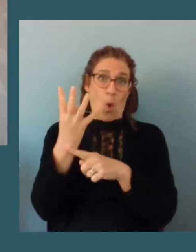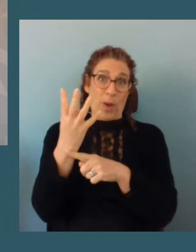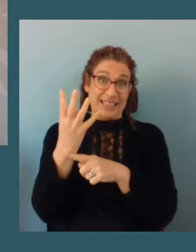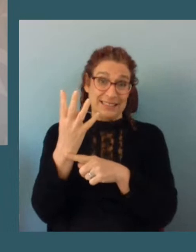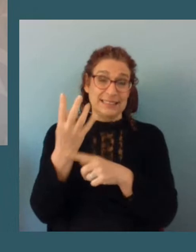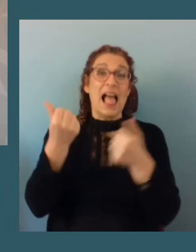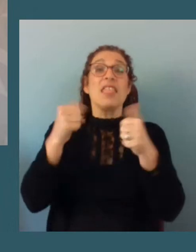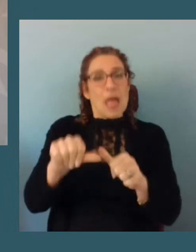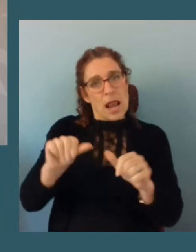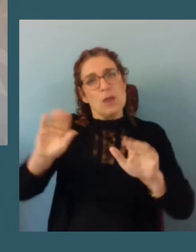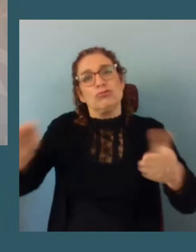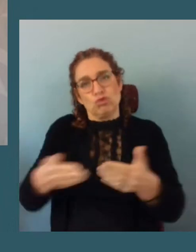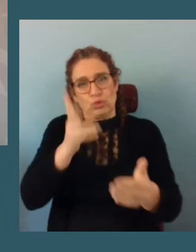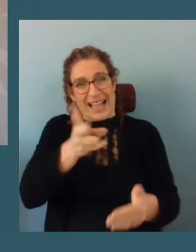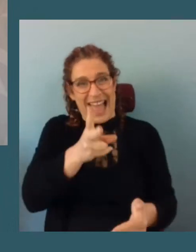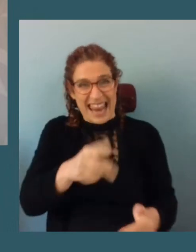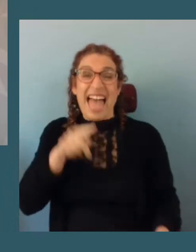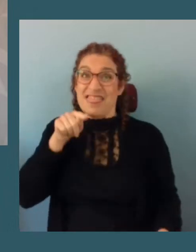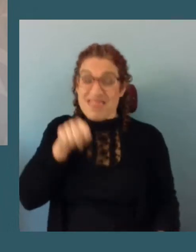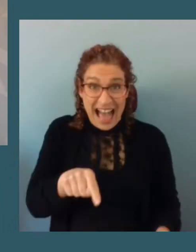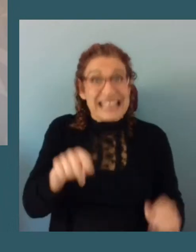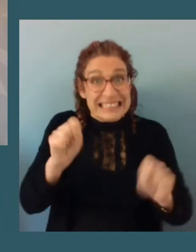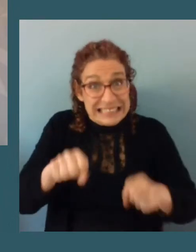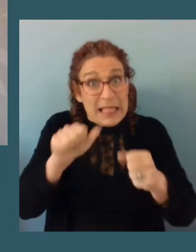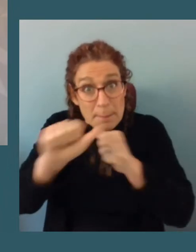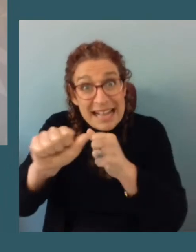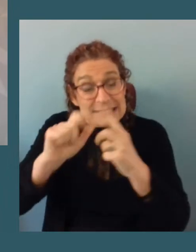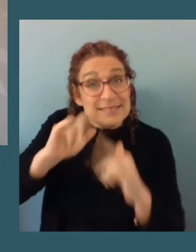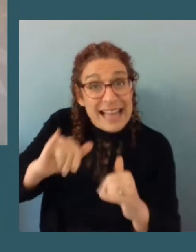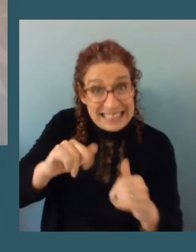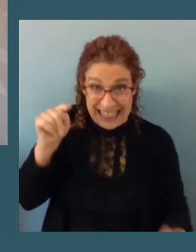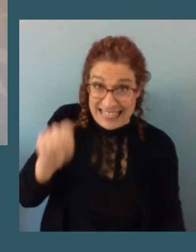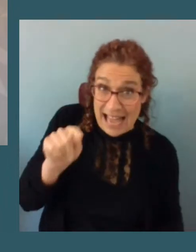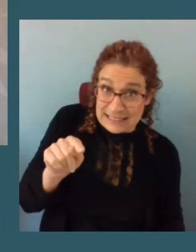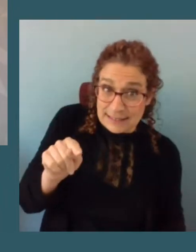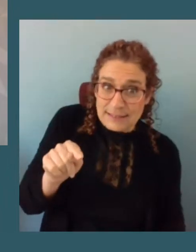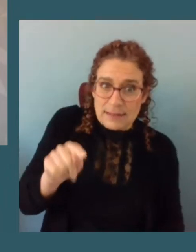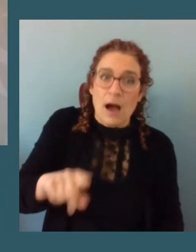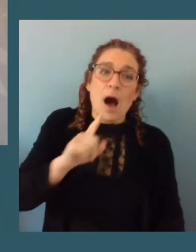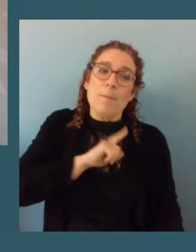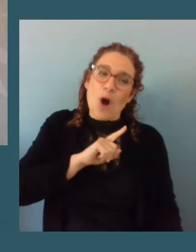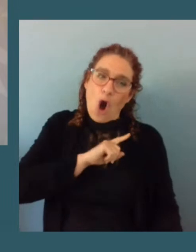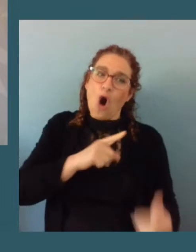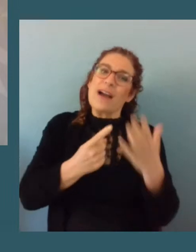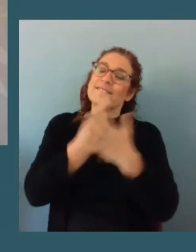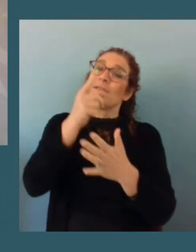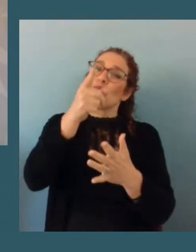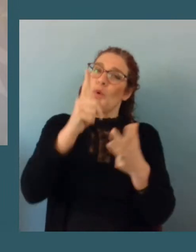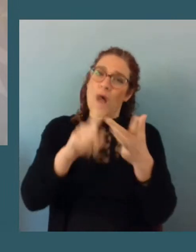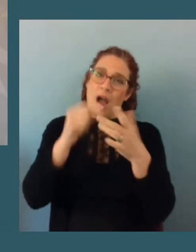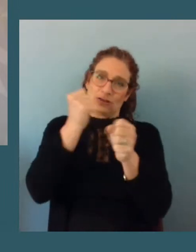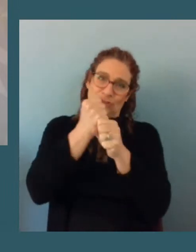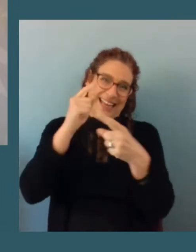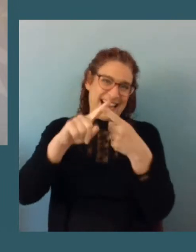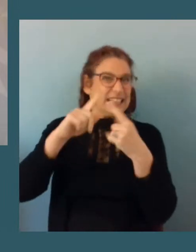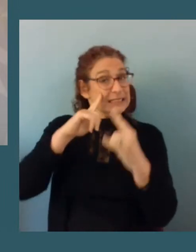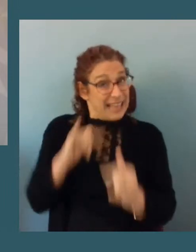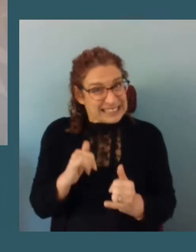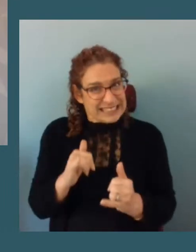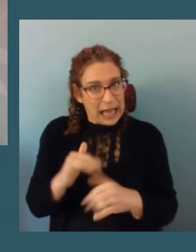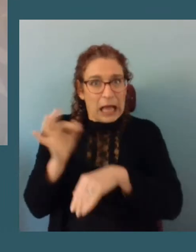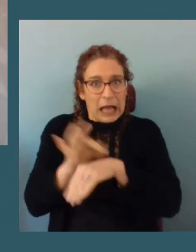So ultimately, that is the best test. I think the problem is if you do IgE testing, you're going to get that evidence